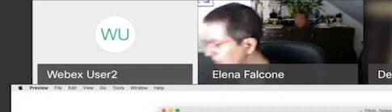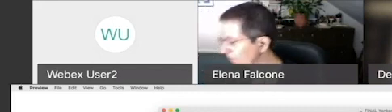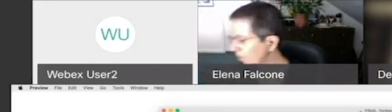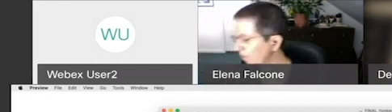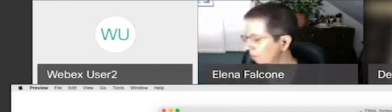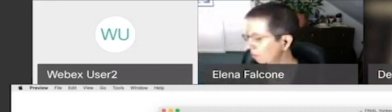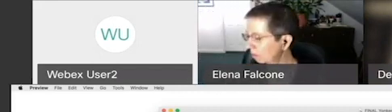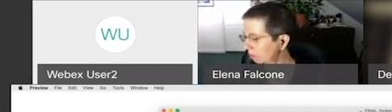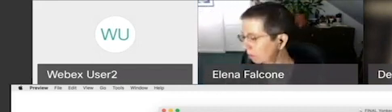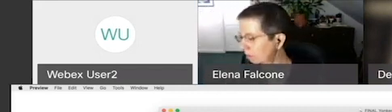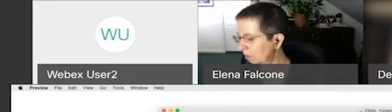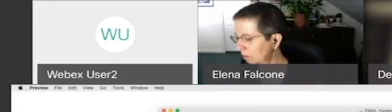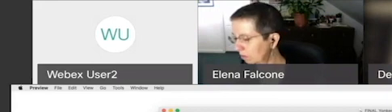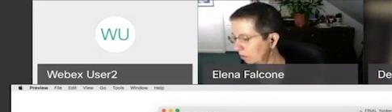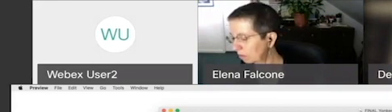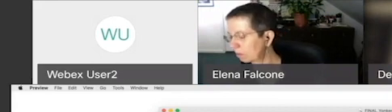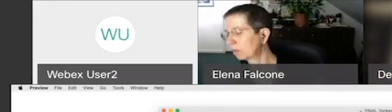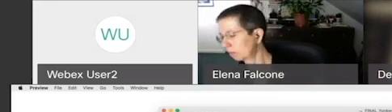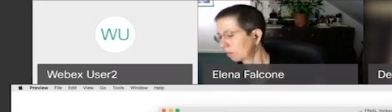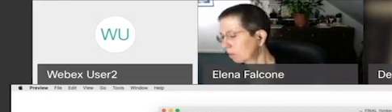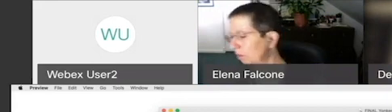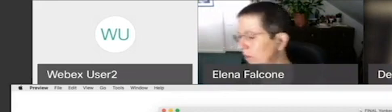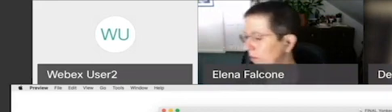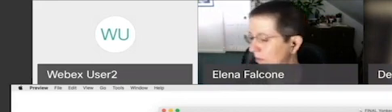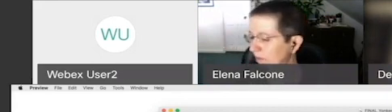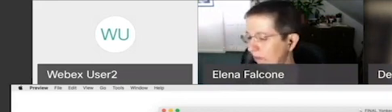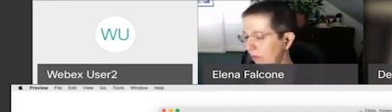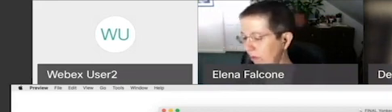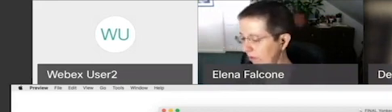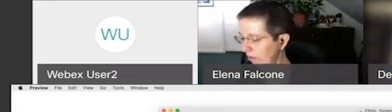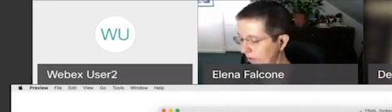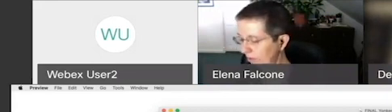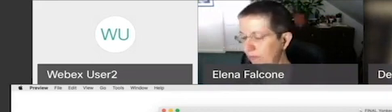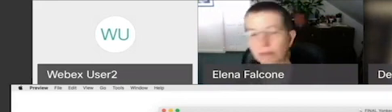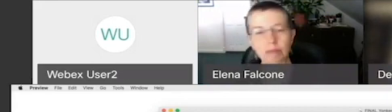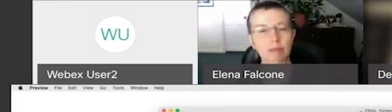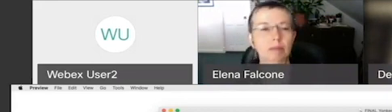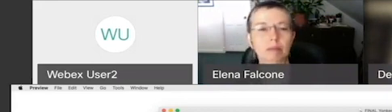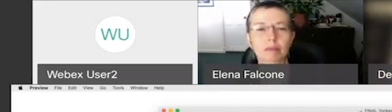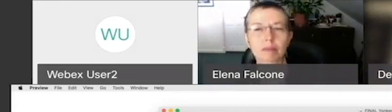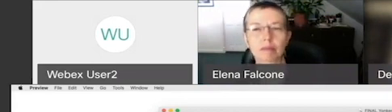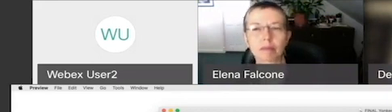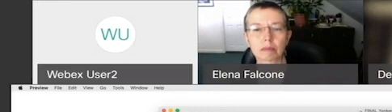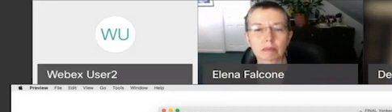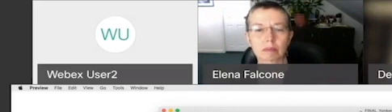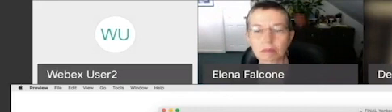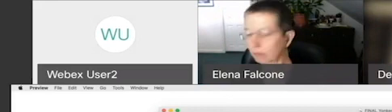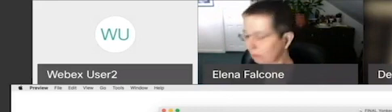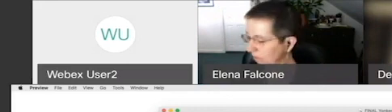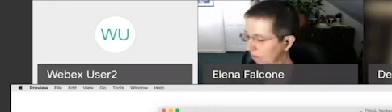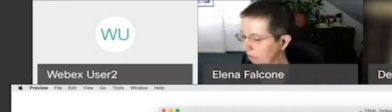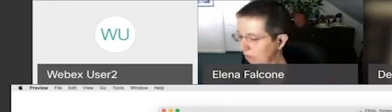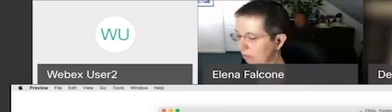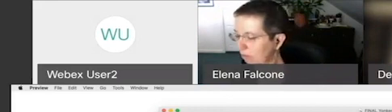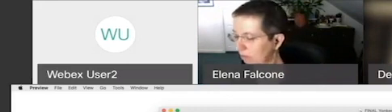those documents now. The point of having an advance directive is being able to have a document that you sign